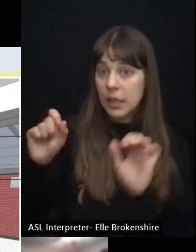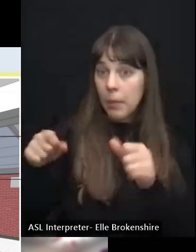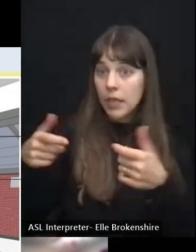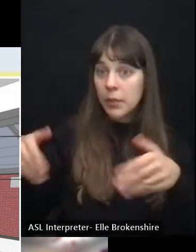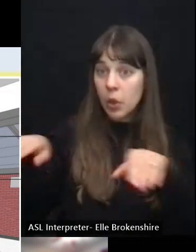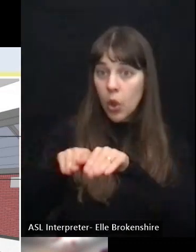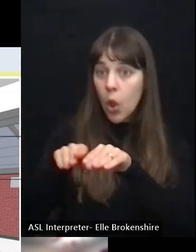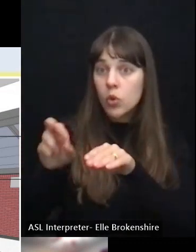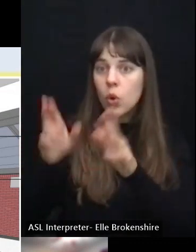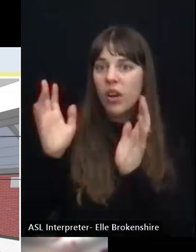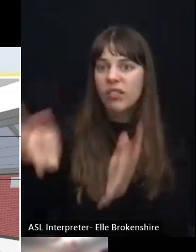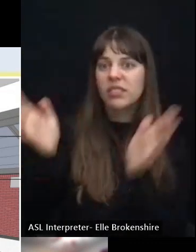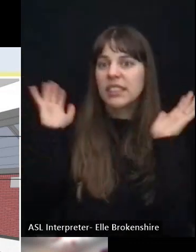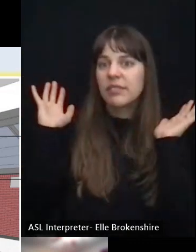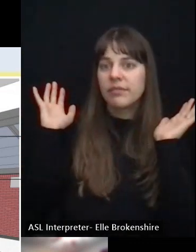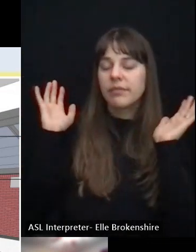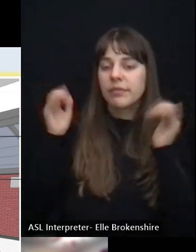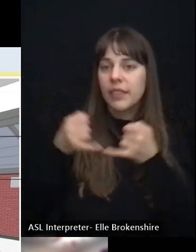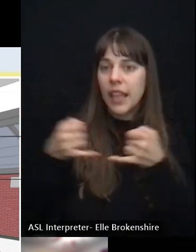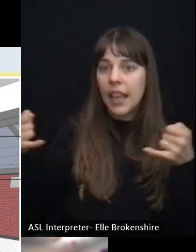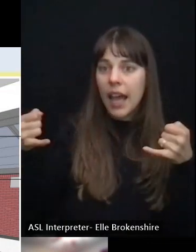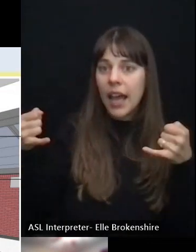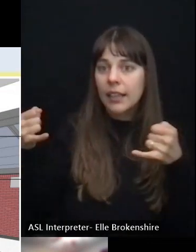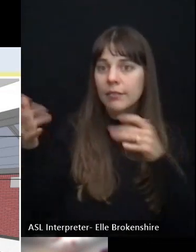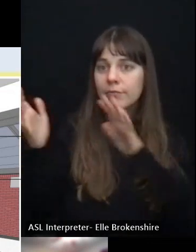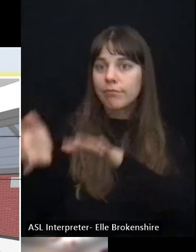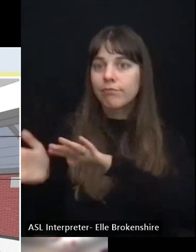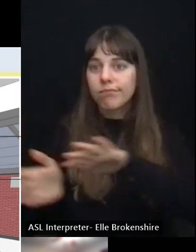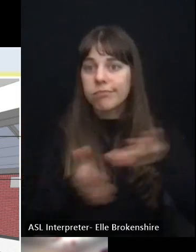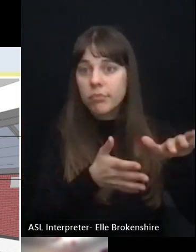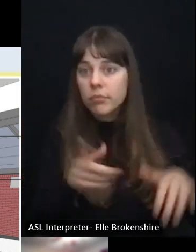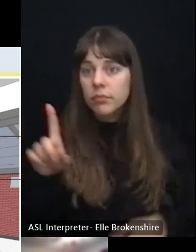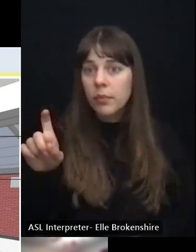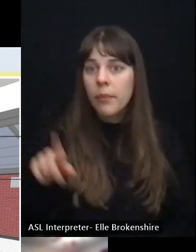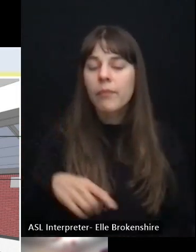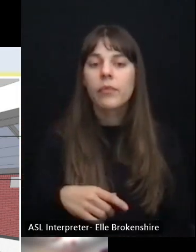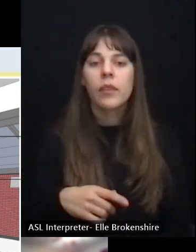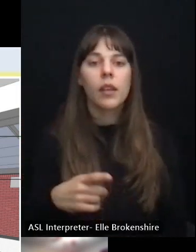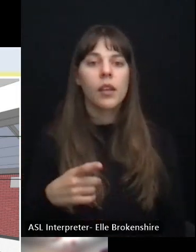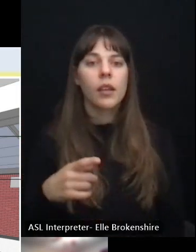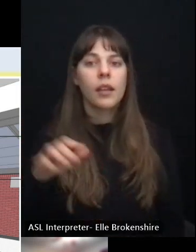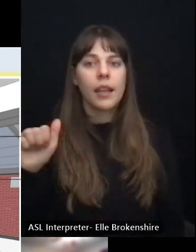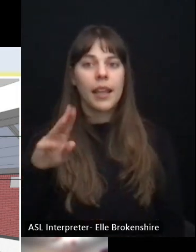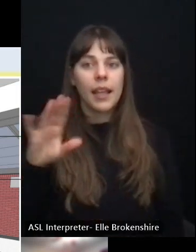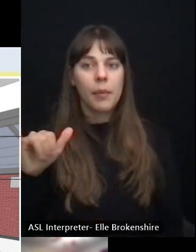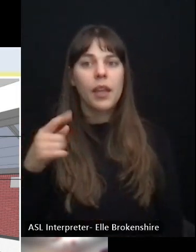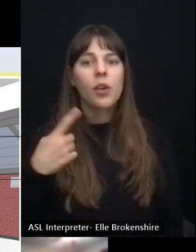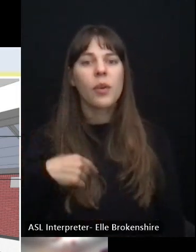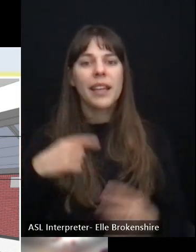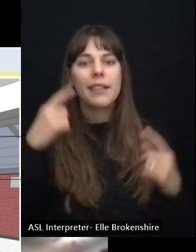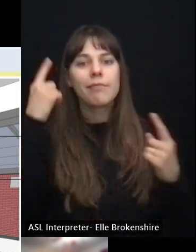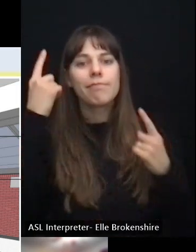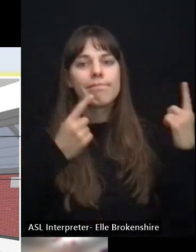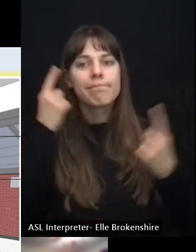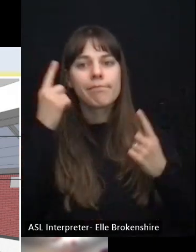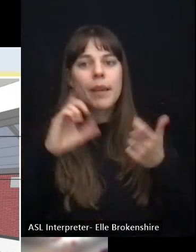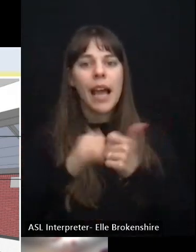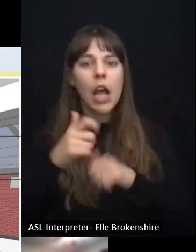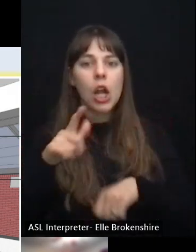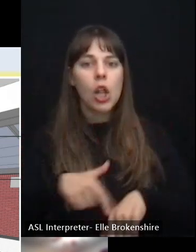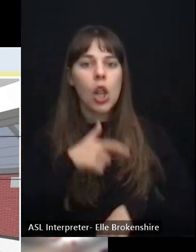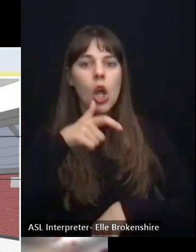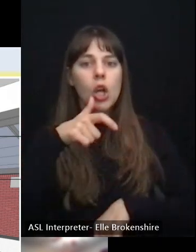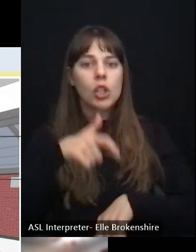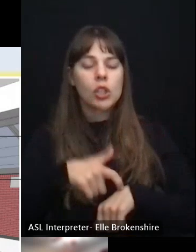So we explore that a bit in our long range plan, Next Transit. The line